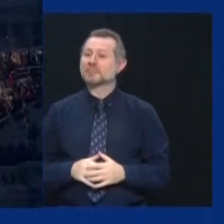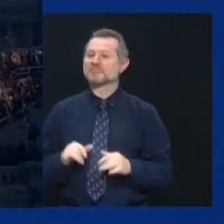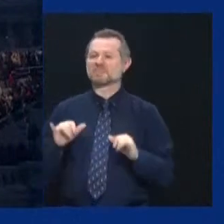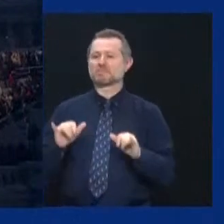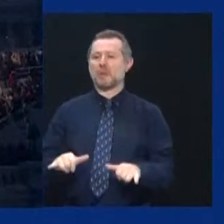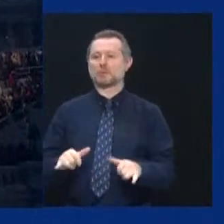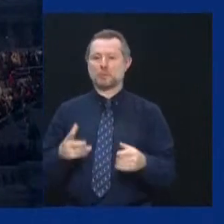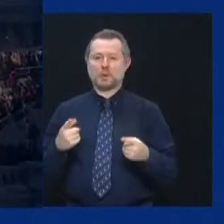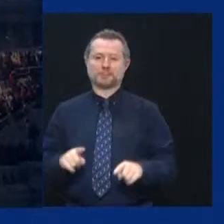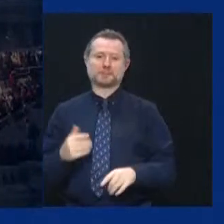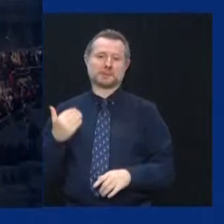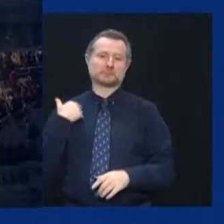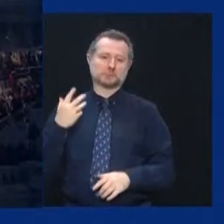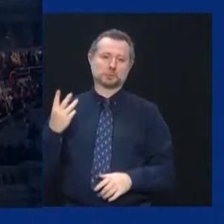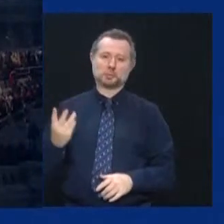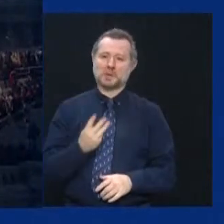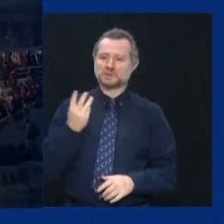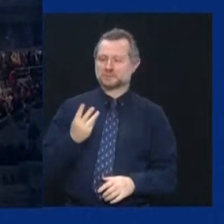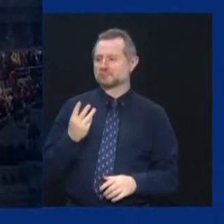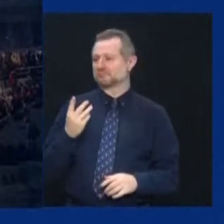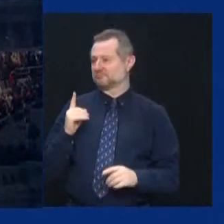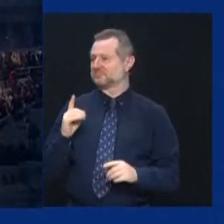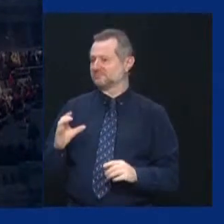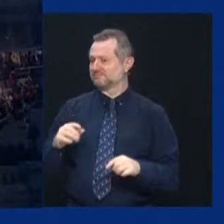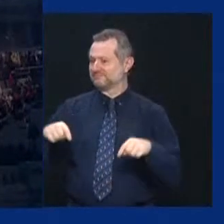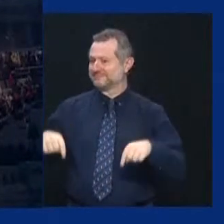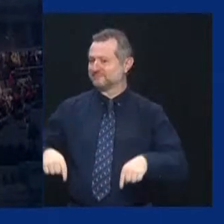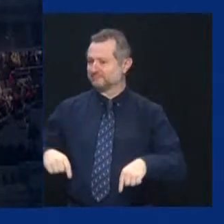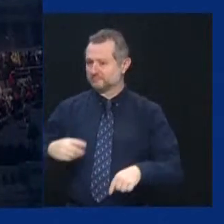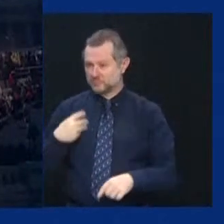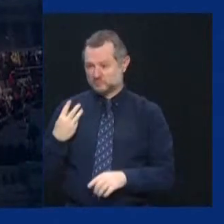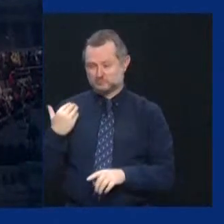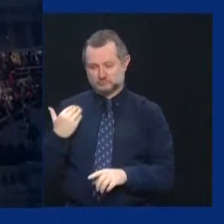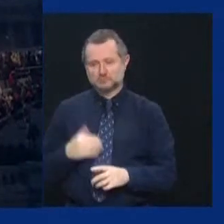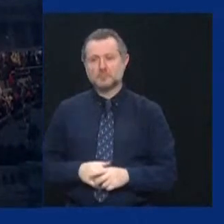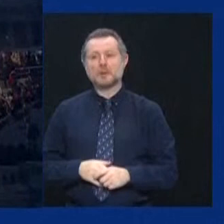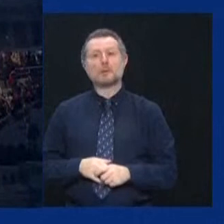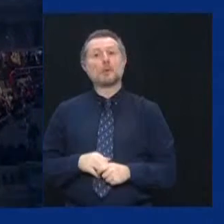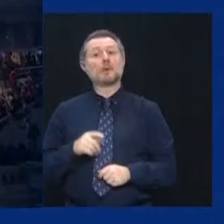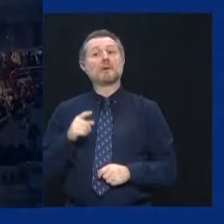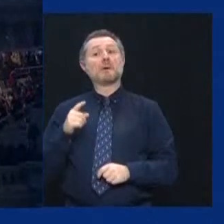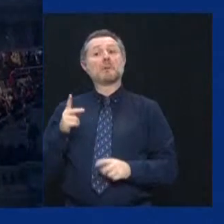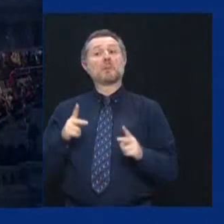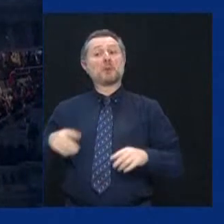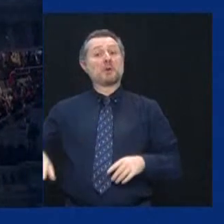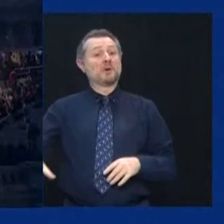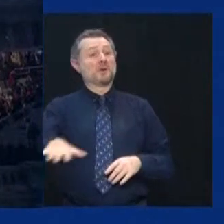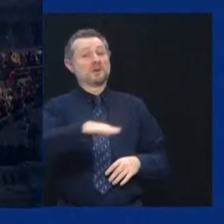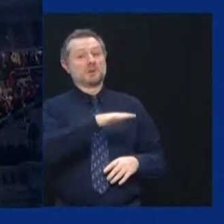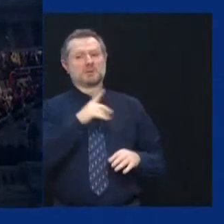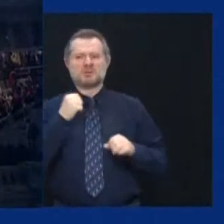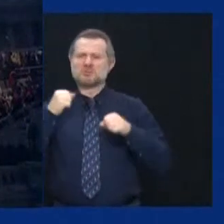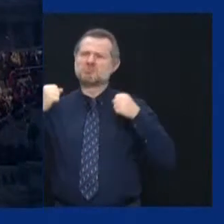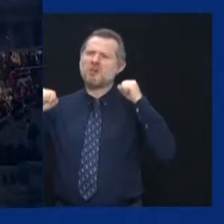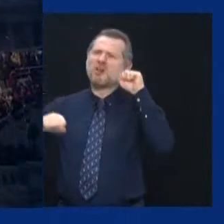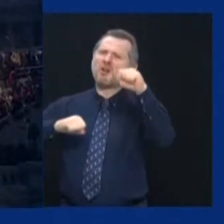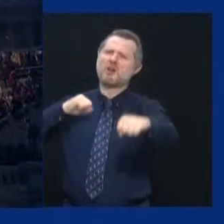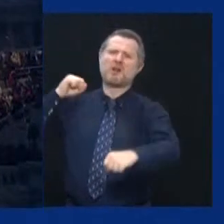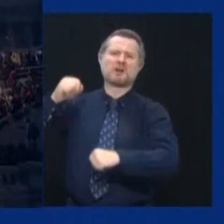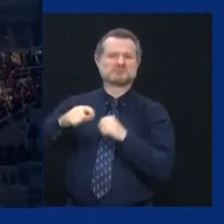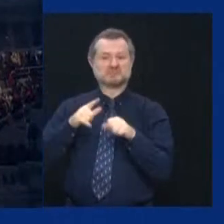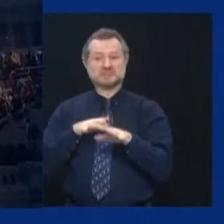Capitol. You look at what these people were celebrating. There was